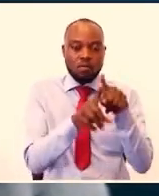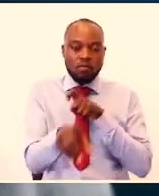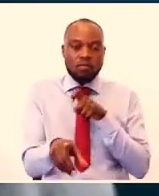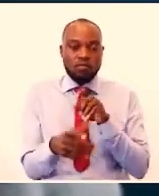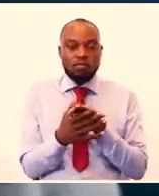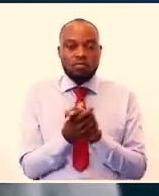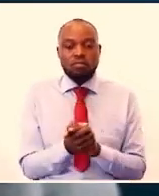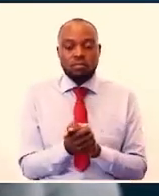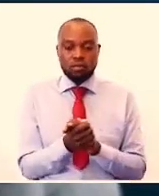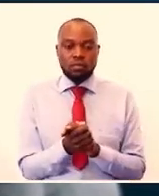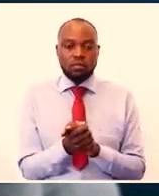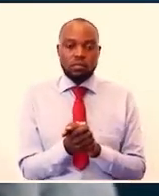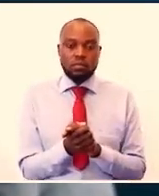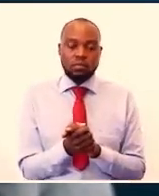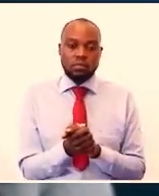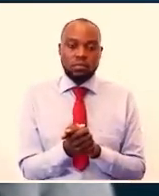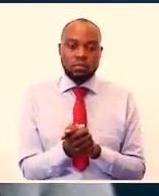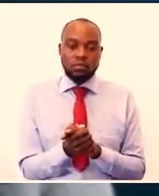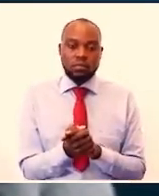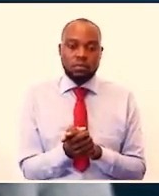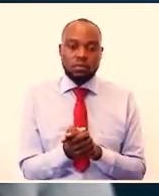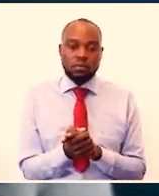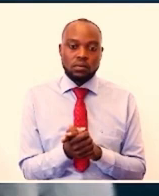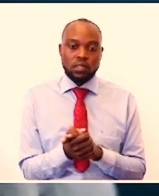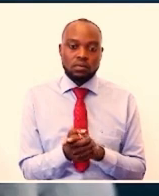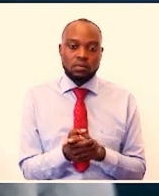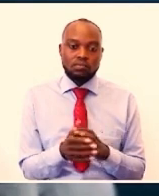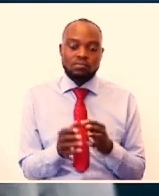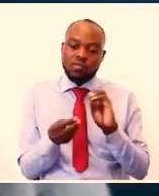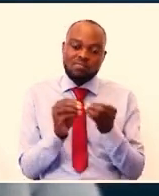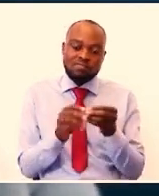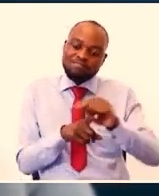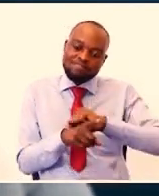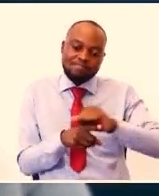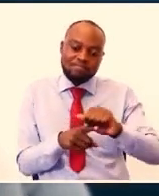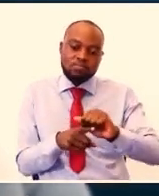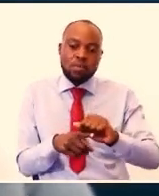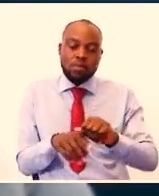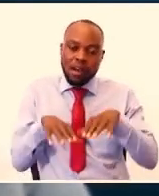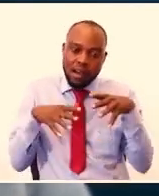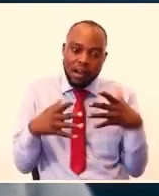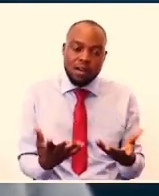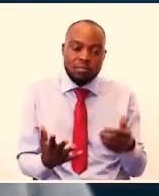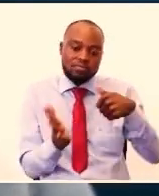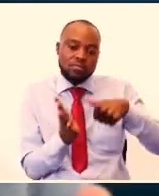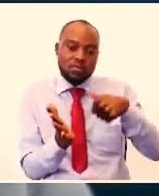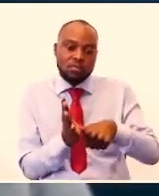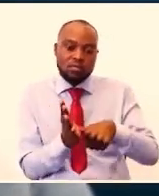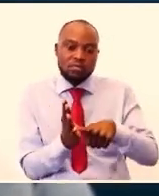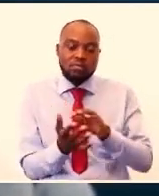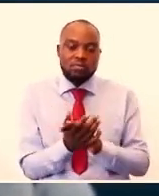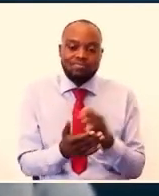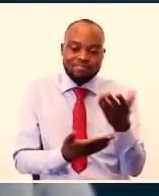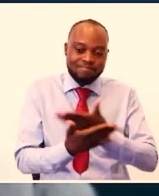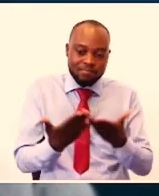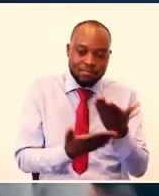the rhetoric to the practicalities of how debt